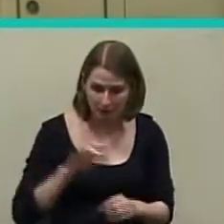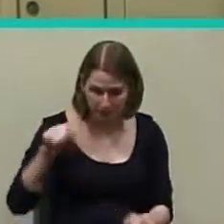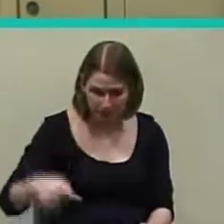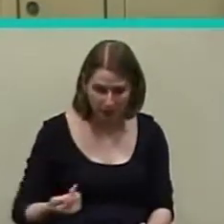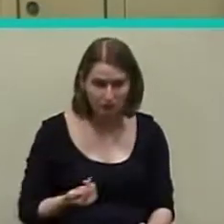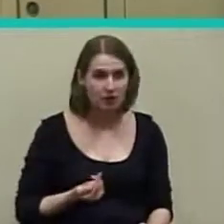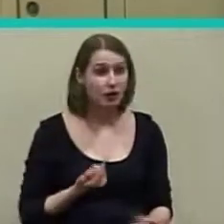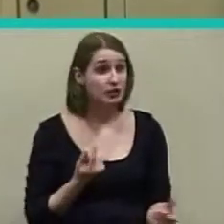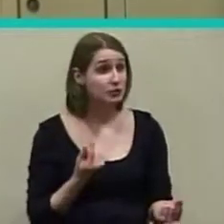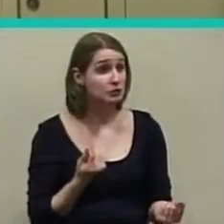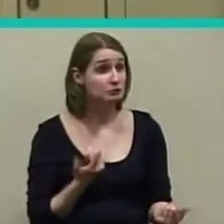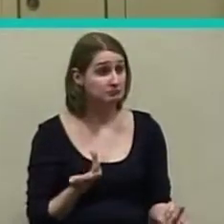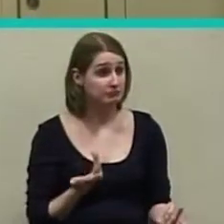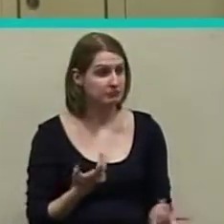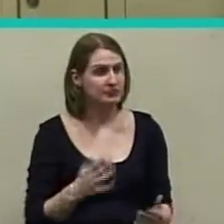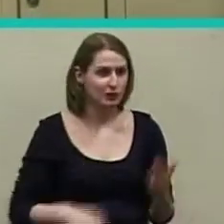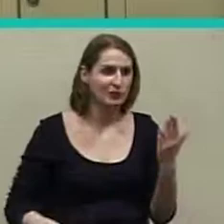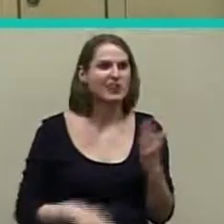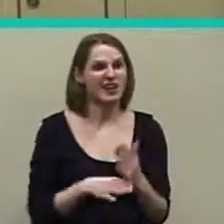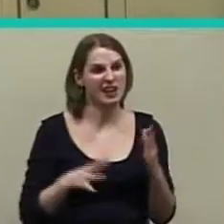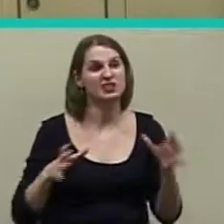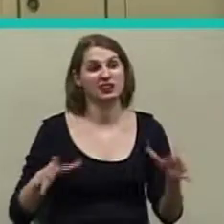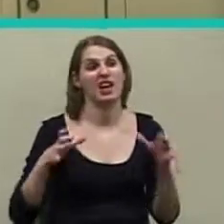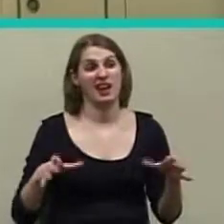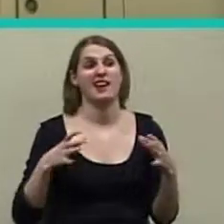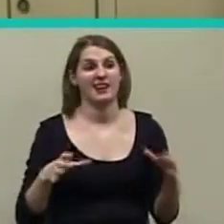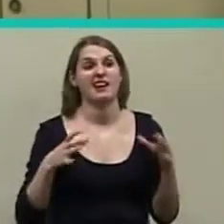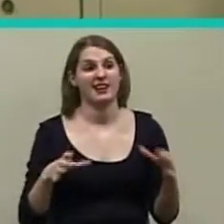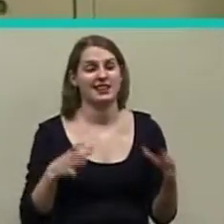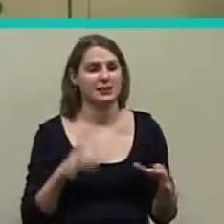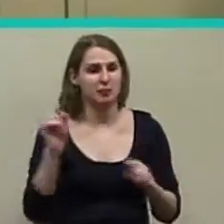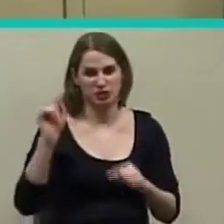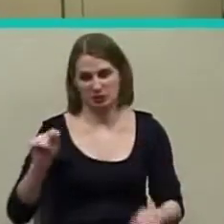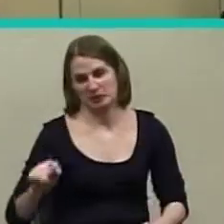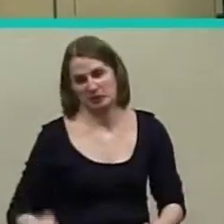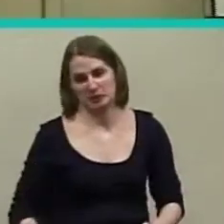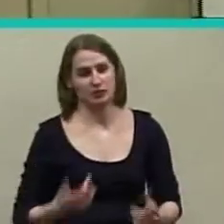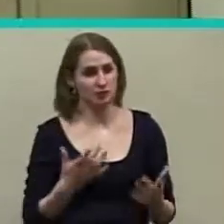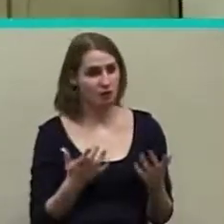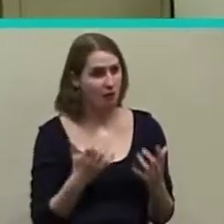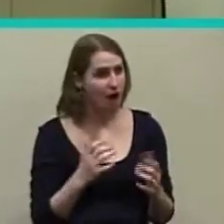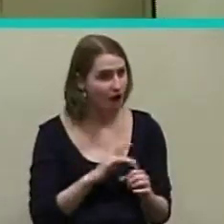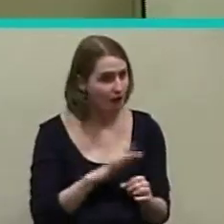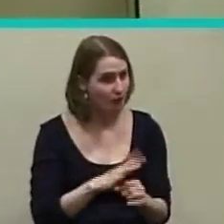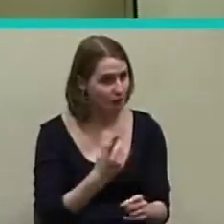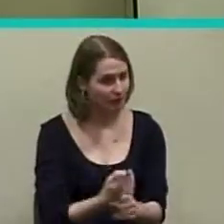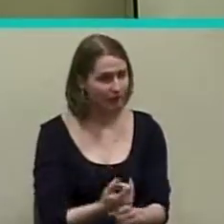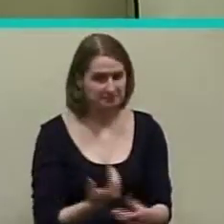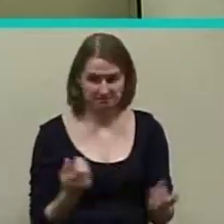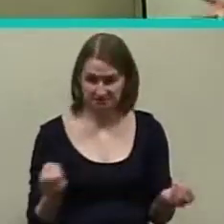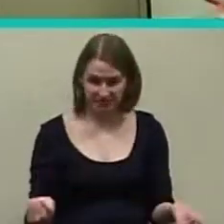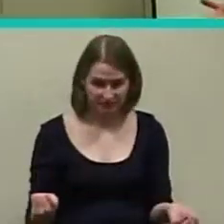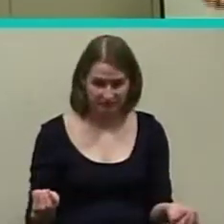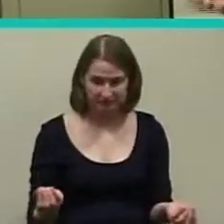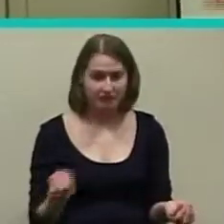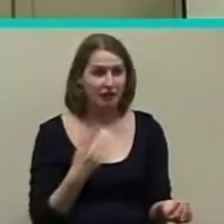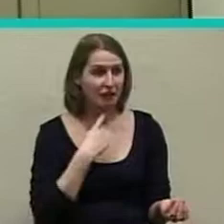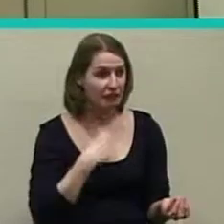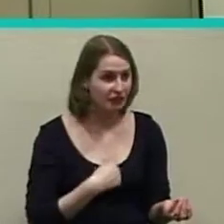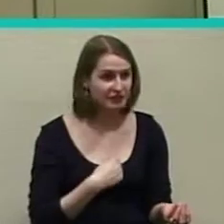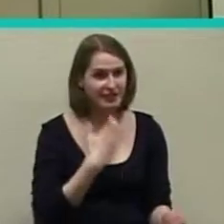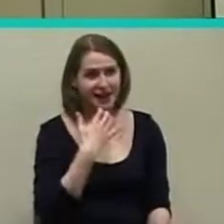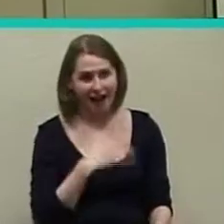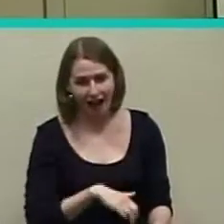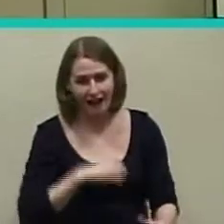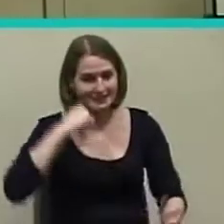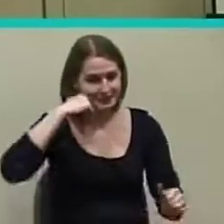What do? You shake the machine, you bang, you're pushing all the buttons, you're trying to get a Coke, right? No Coke is coming, but you're thirsty, you're hot, you're